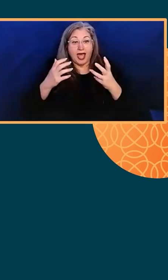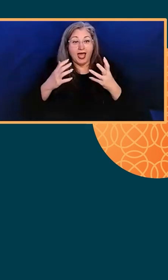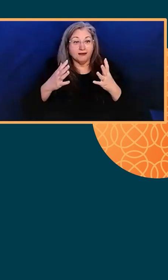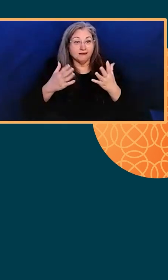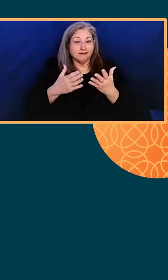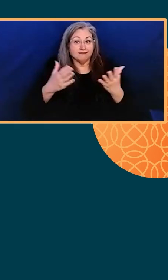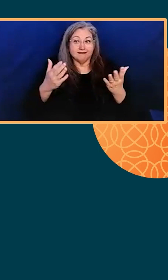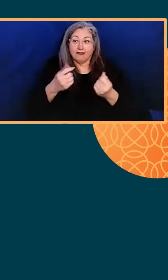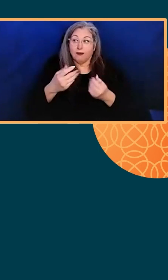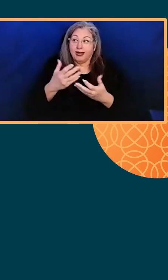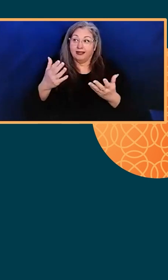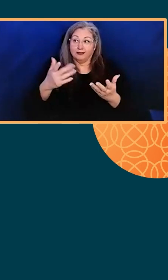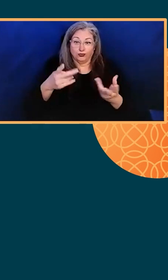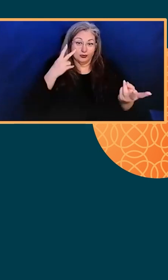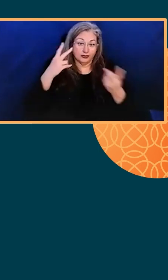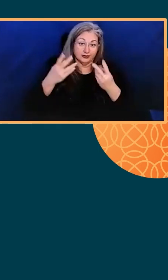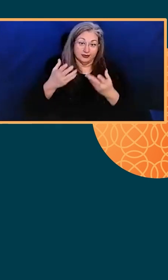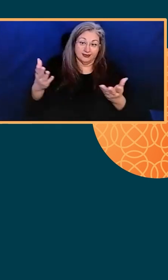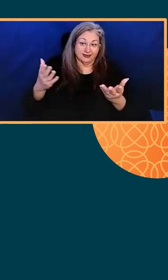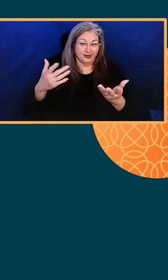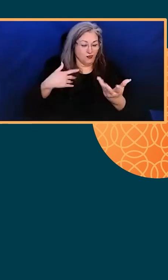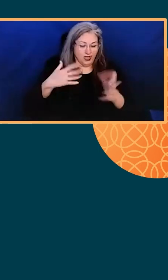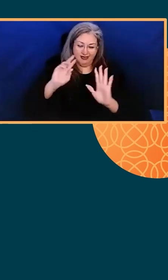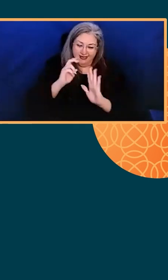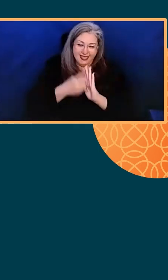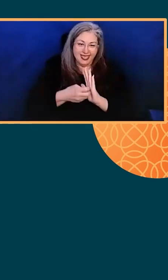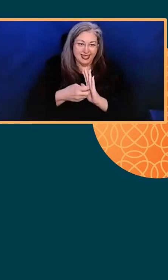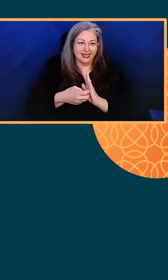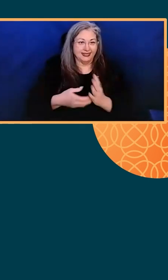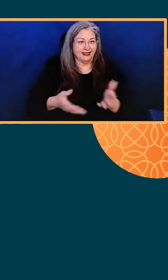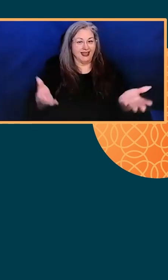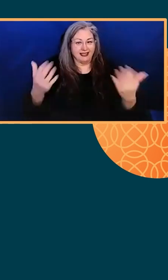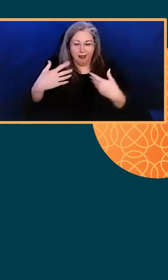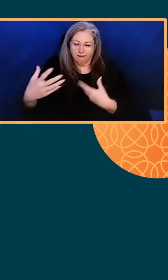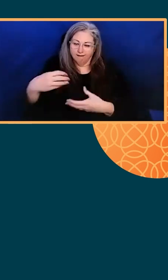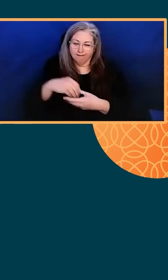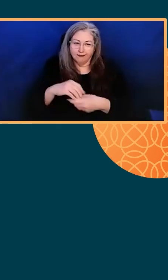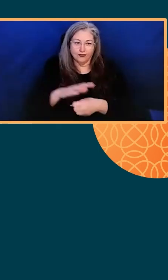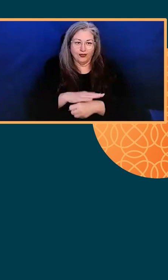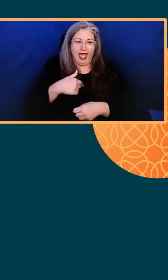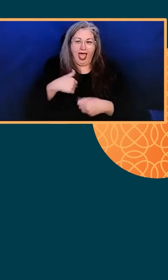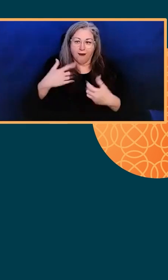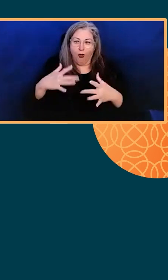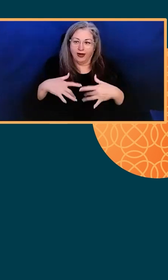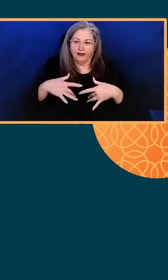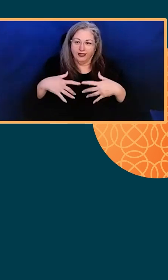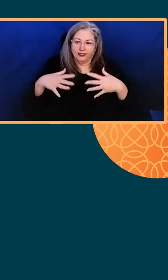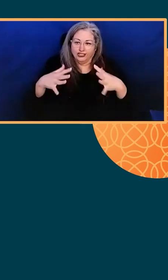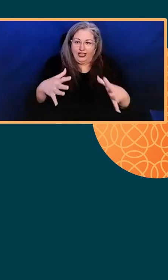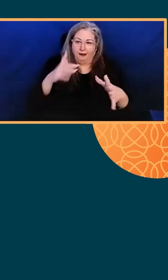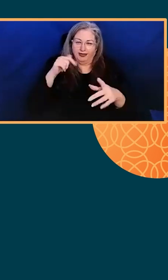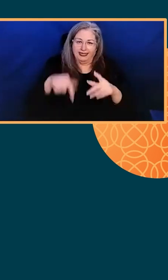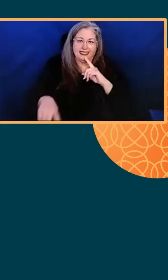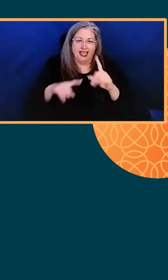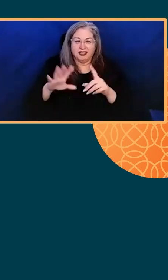Everybody out there, as you see, we're in it. Come fully into the space. I'm already shaking because this is going to be such a good